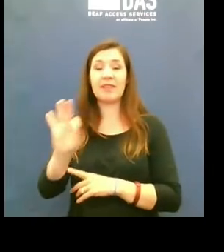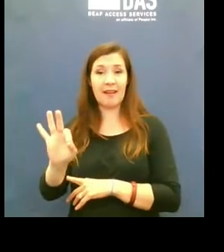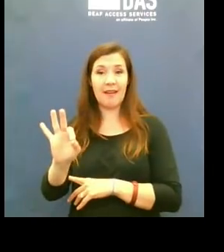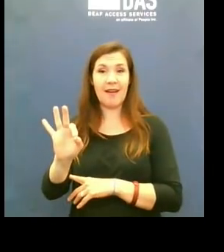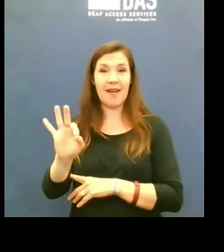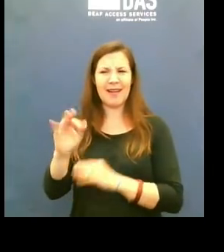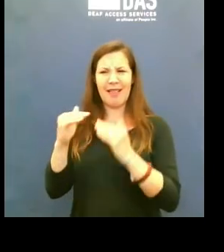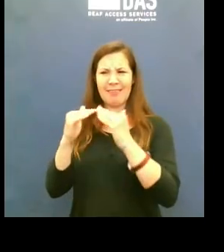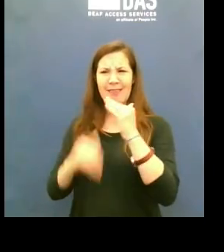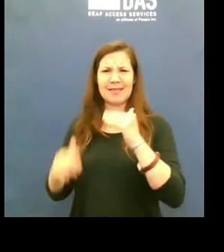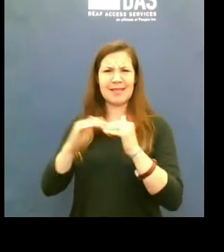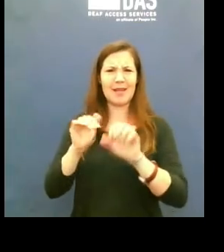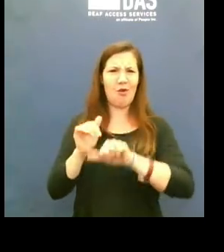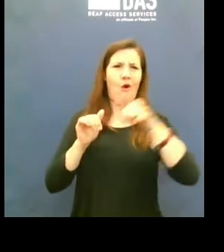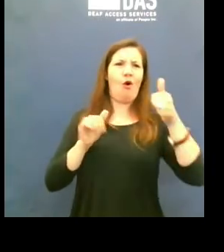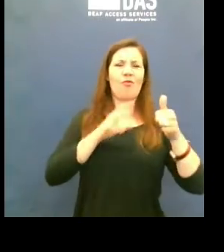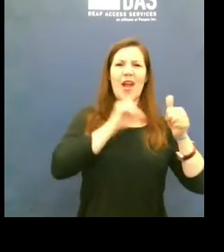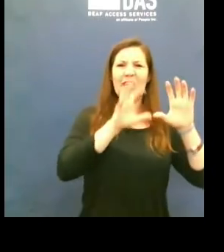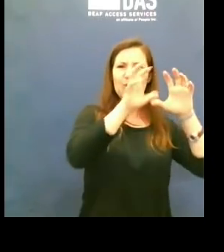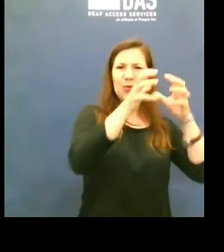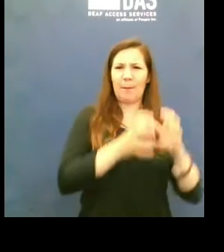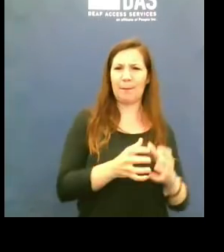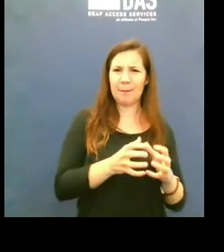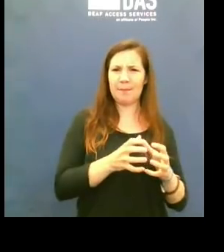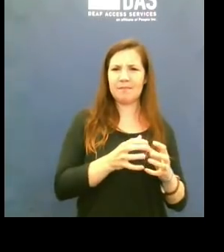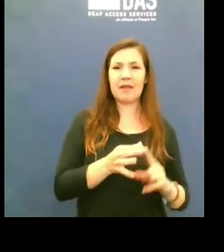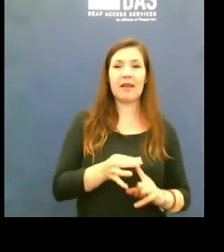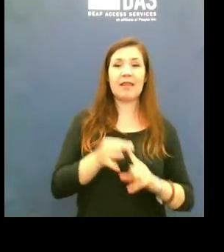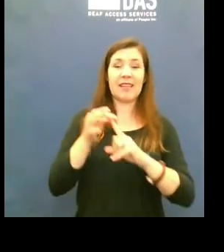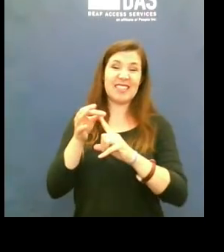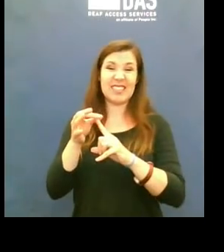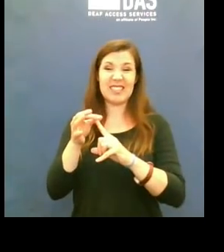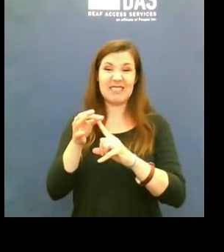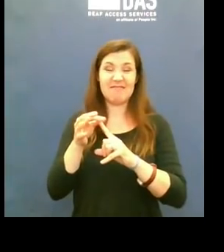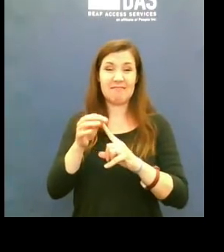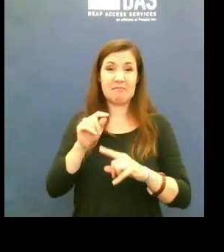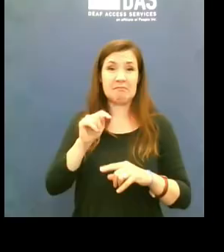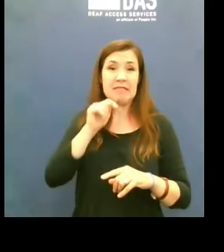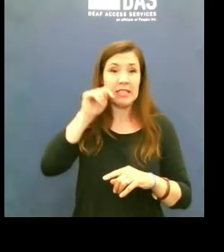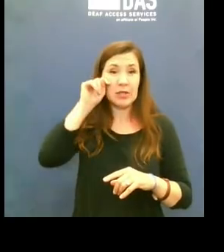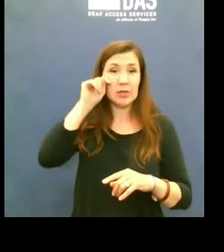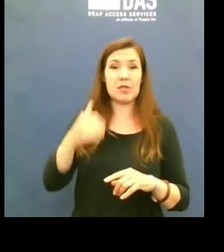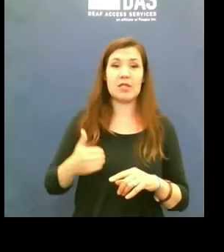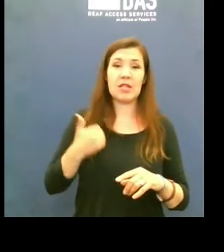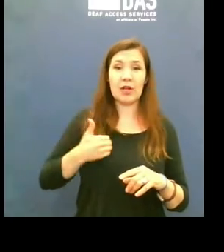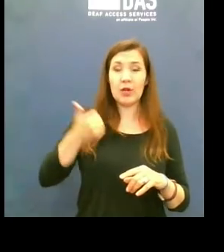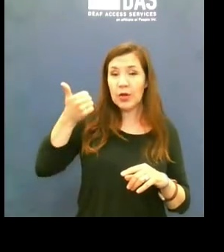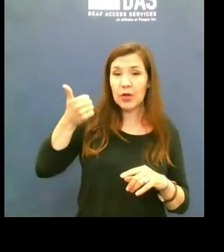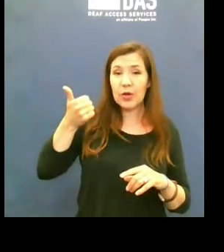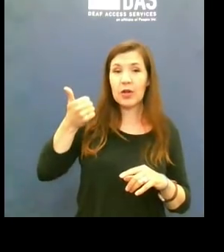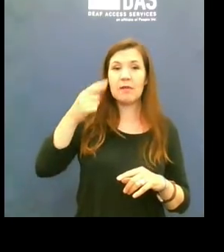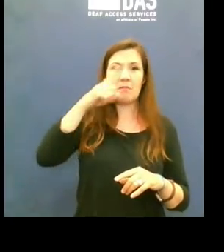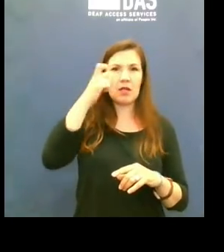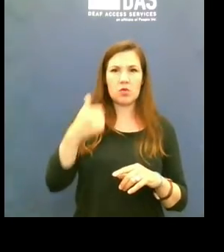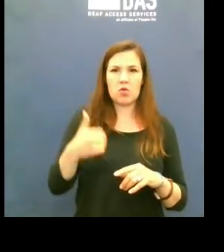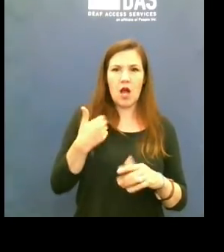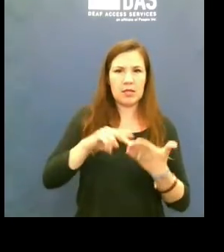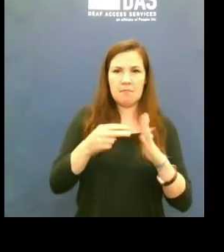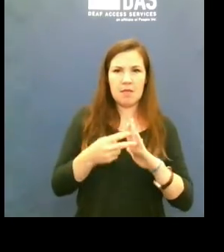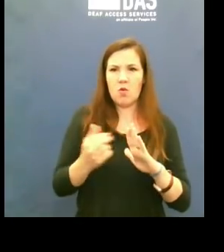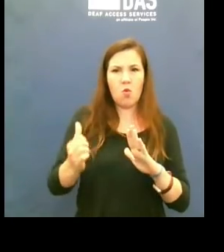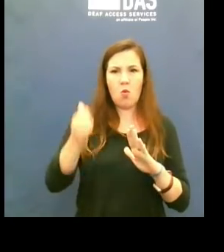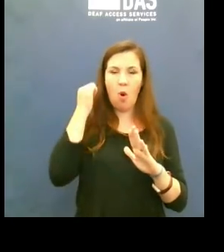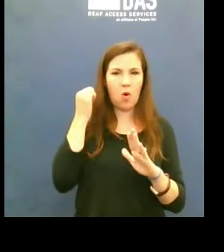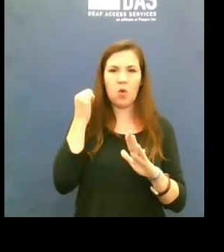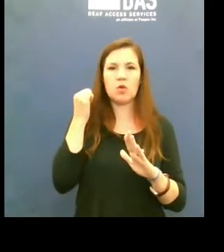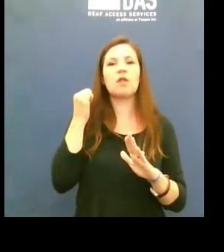pretty much every other age group other than those that are teenagers and younger. So just because you are young does not mean you won't get it. When I say